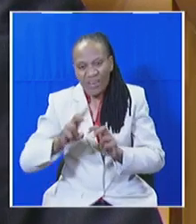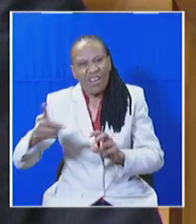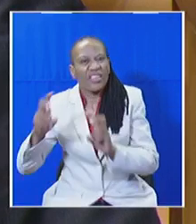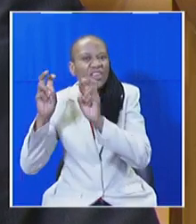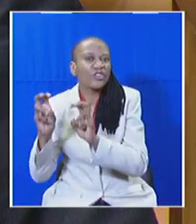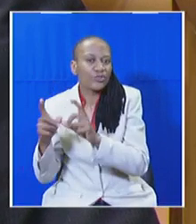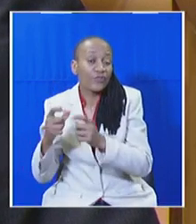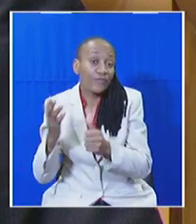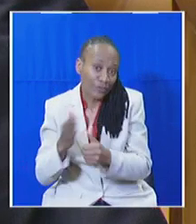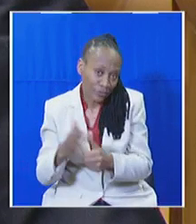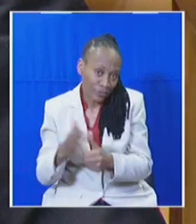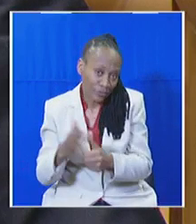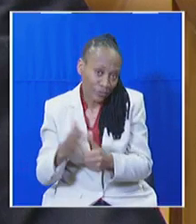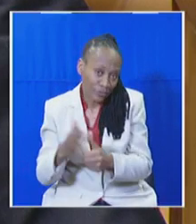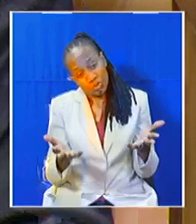issues